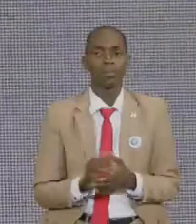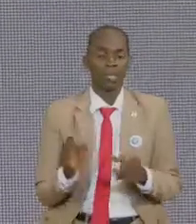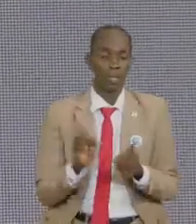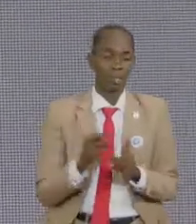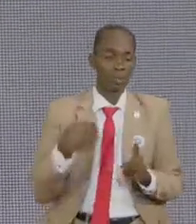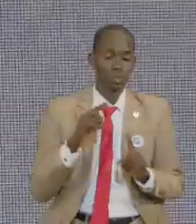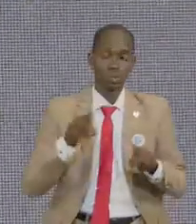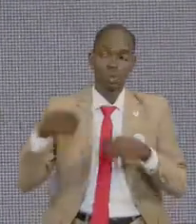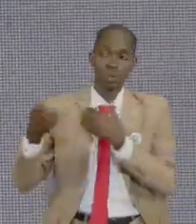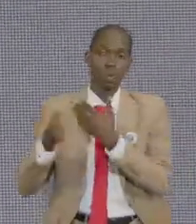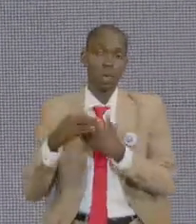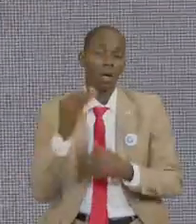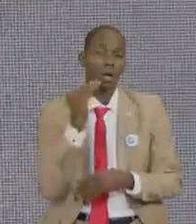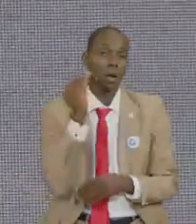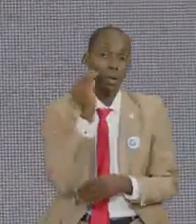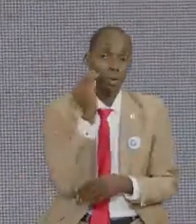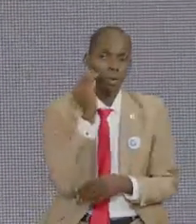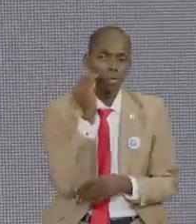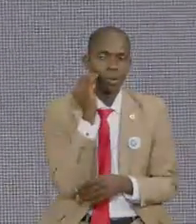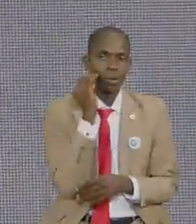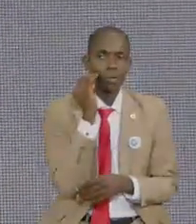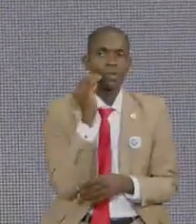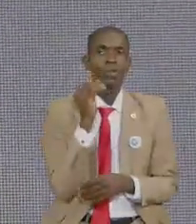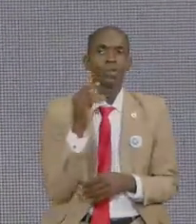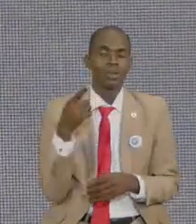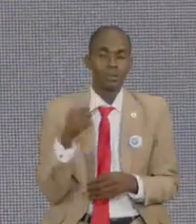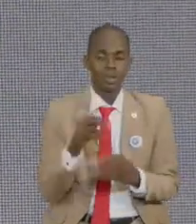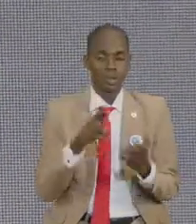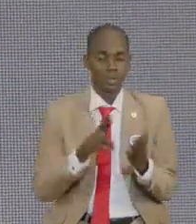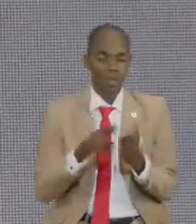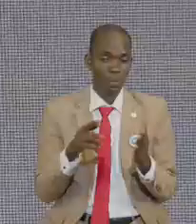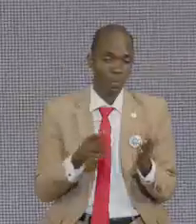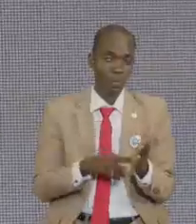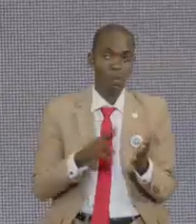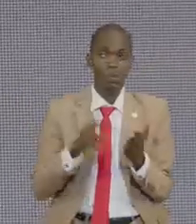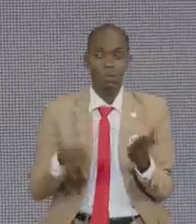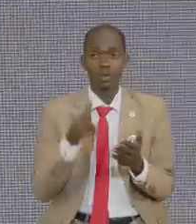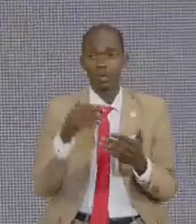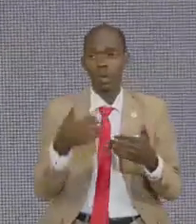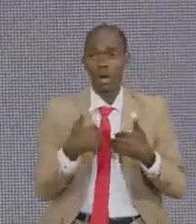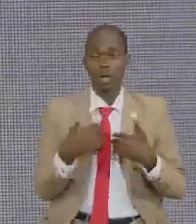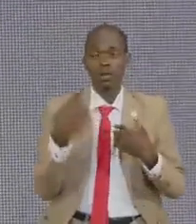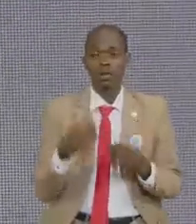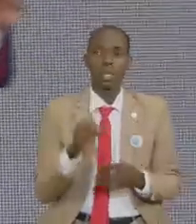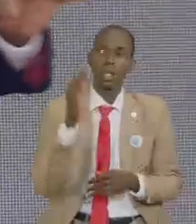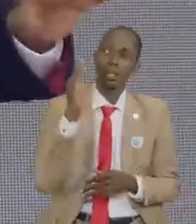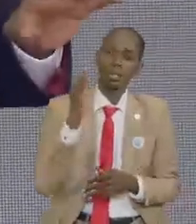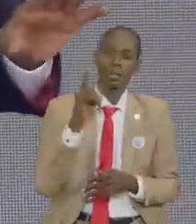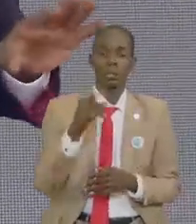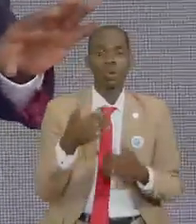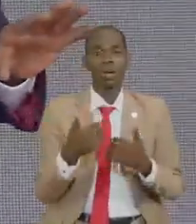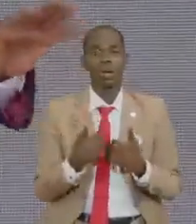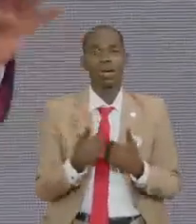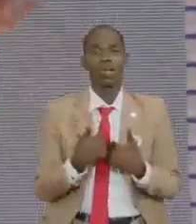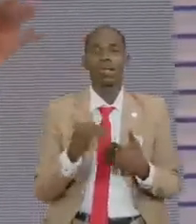home, the report you have, the testimony you have, is